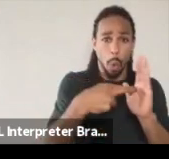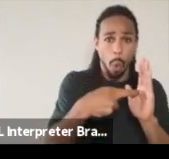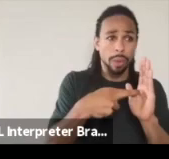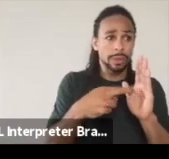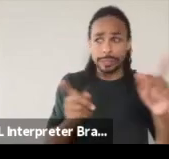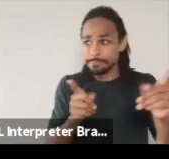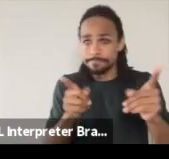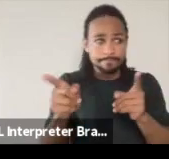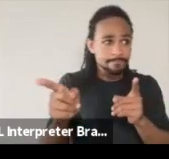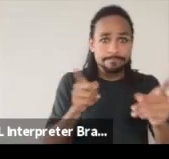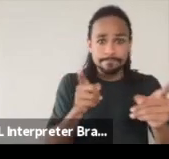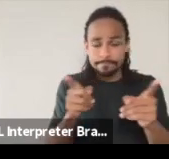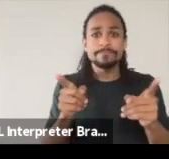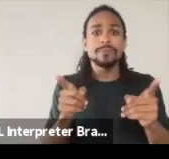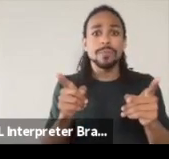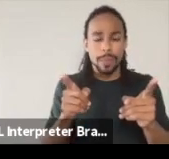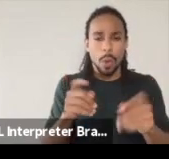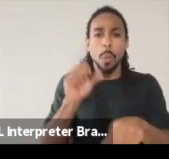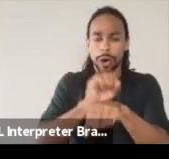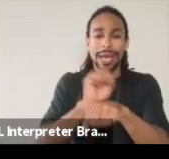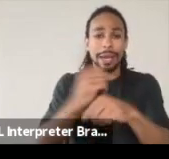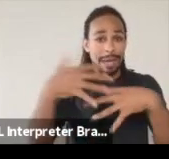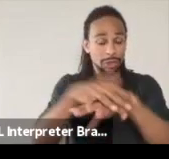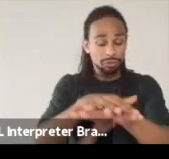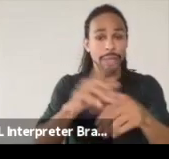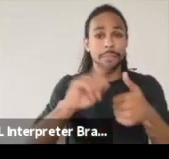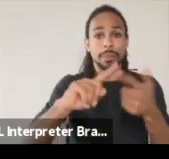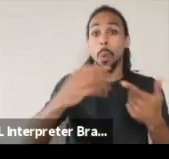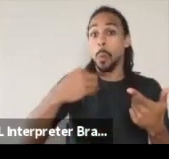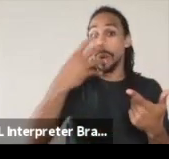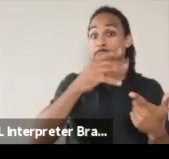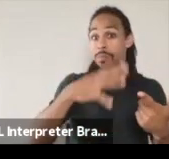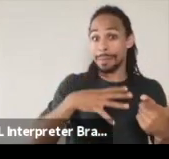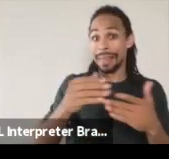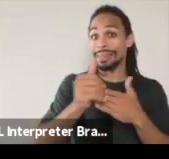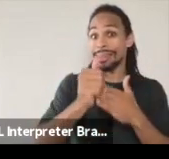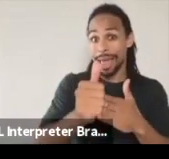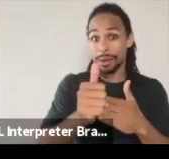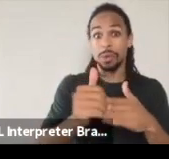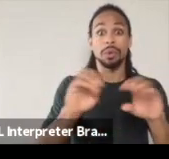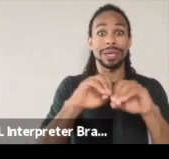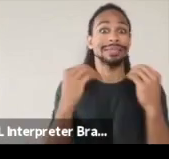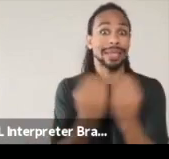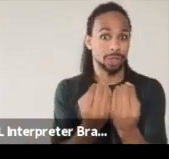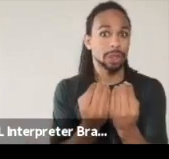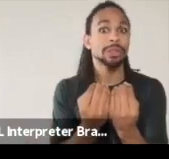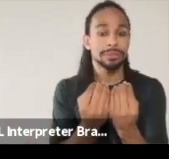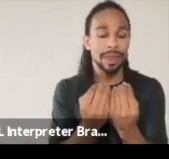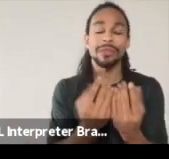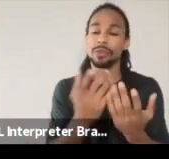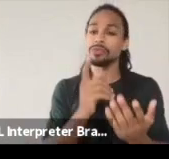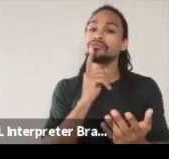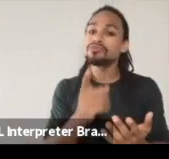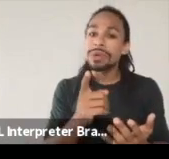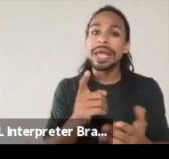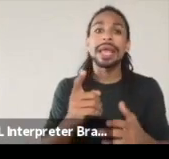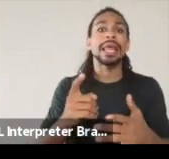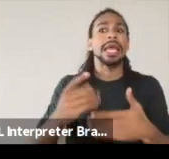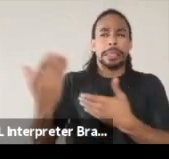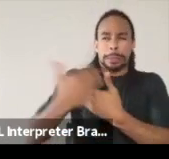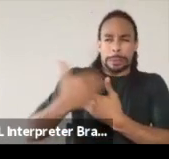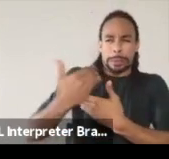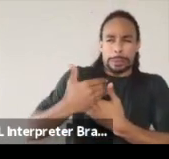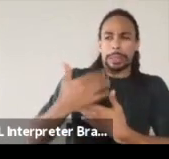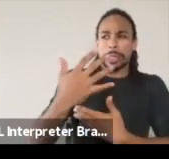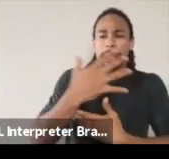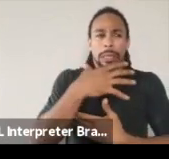mainstream, often white women-led organizations that were deeply antagonistic and carceral and